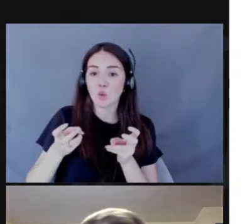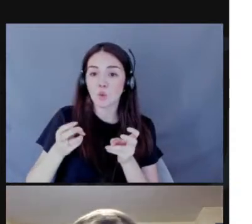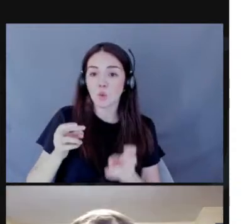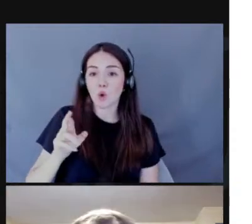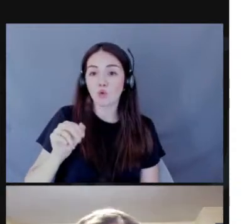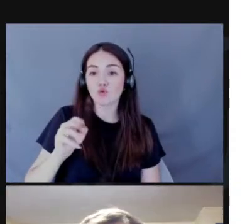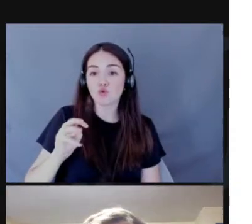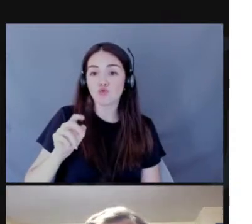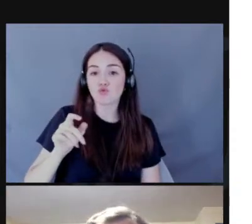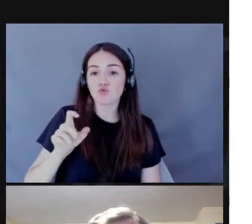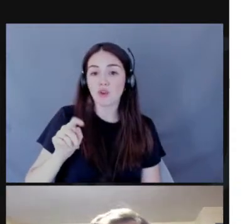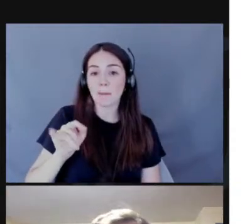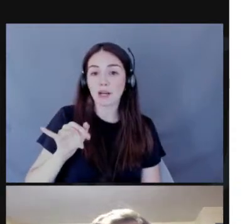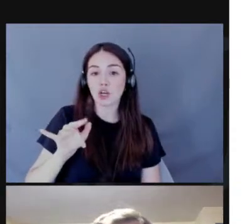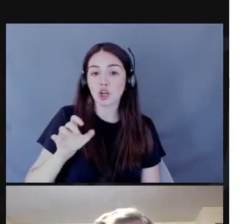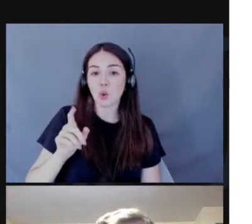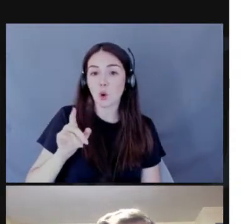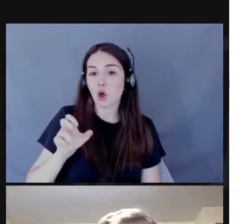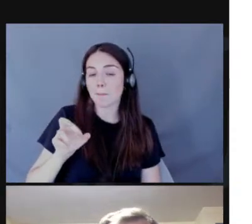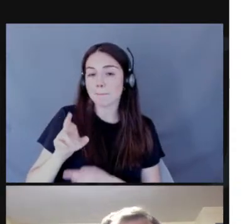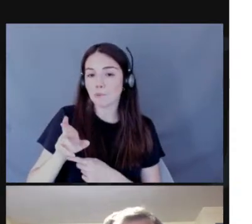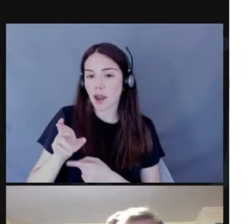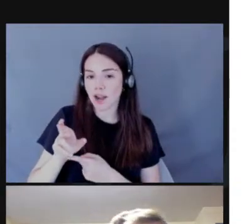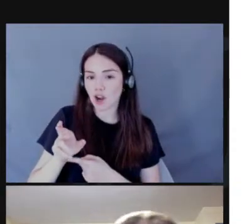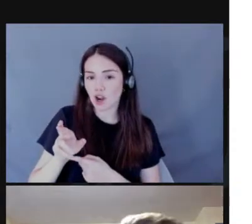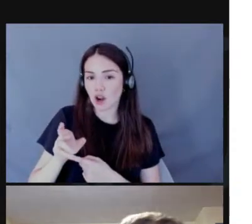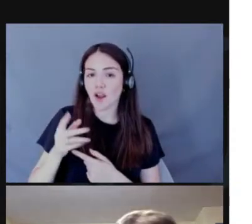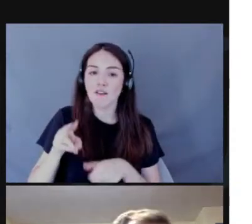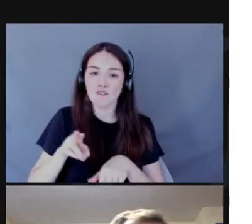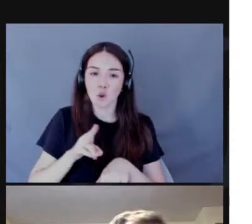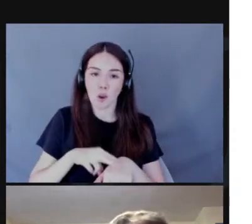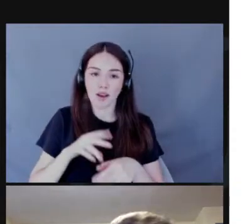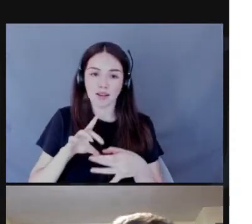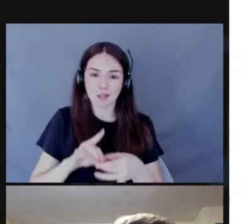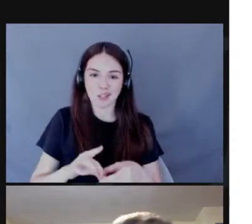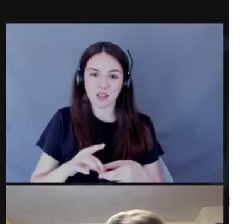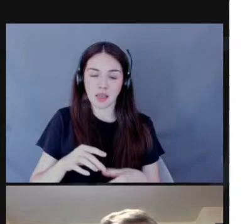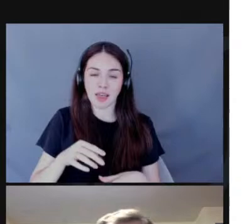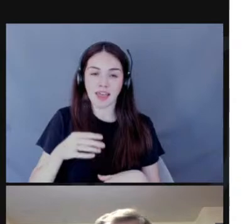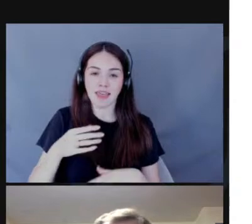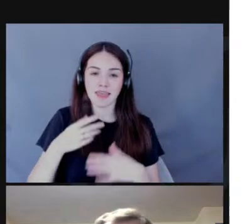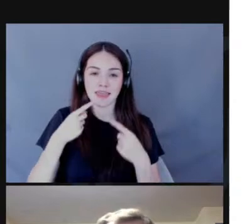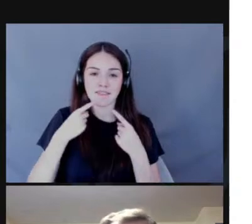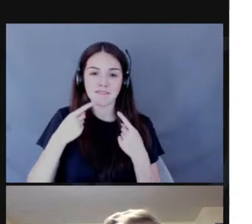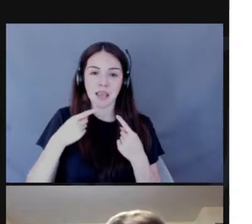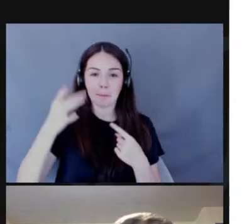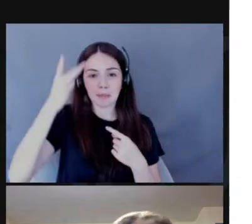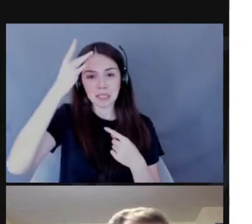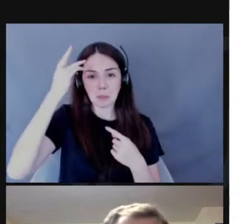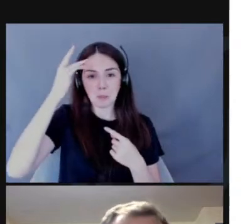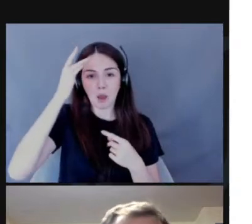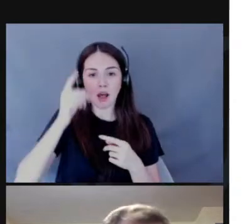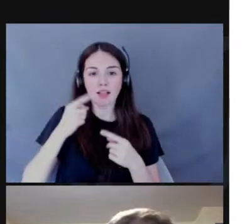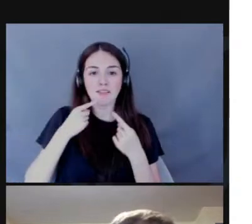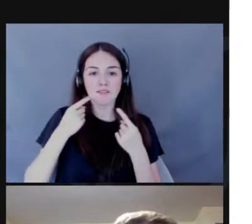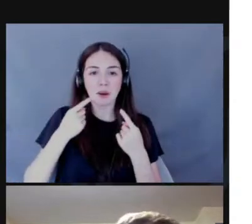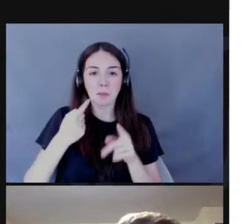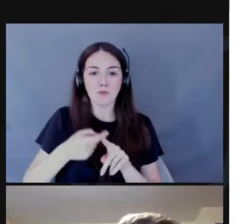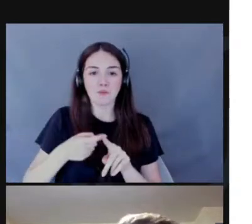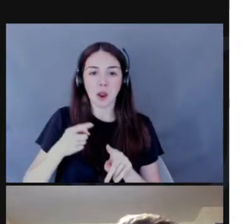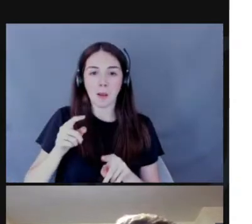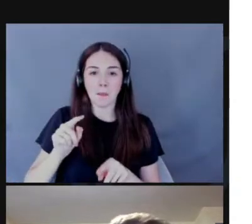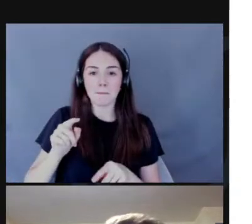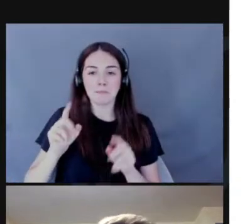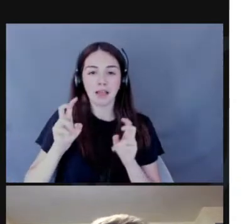Brynner. Yul Brynner, of course, being the famously bald star of The King and I. I'm not entirely certain what a rampant Yul Brynner is,